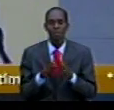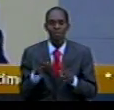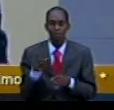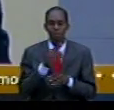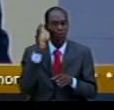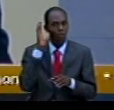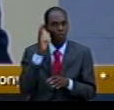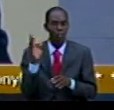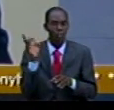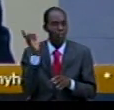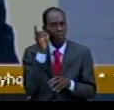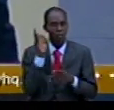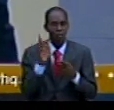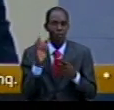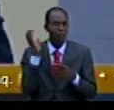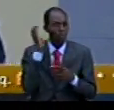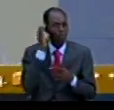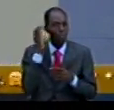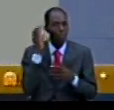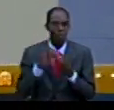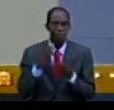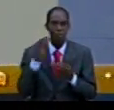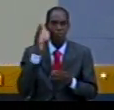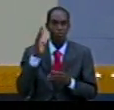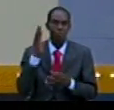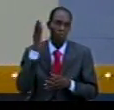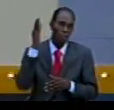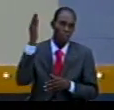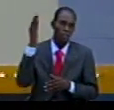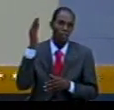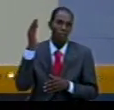father and the Lord goes, Ibadan,